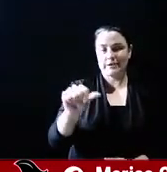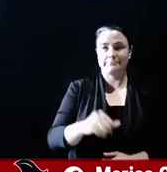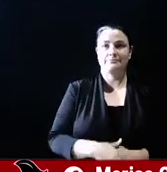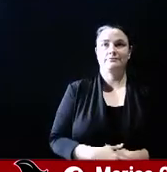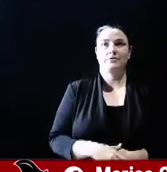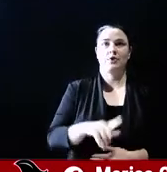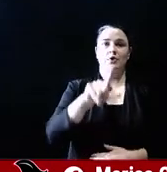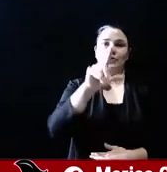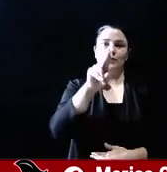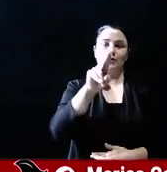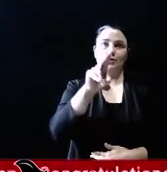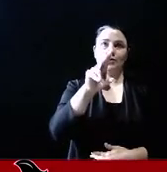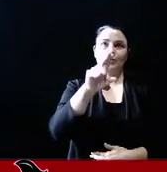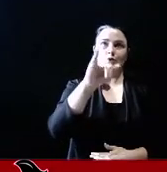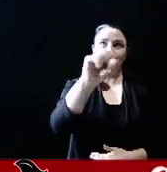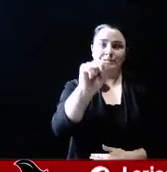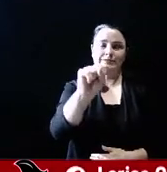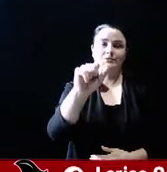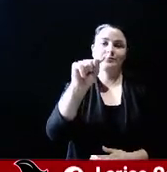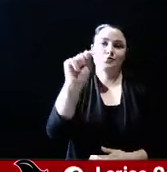Luis Torres.